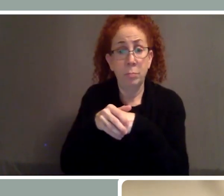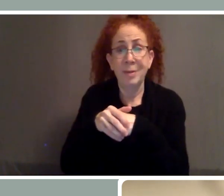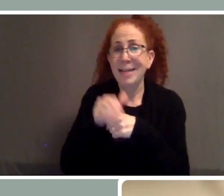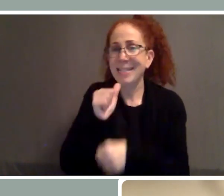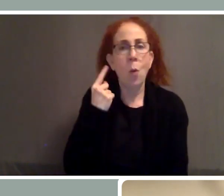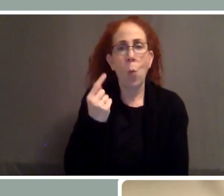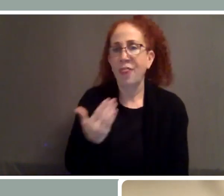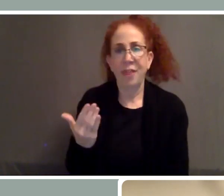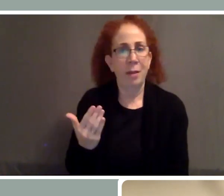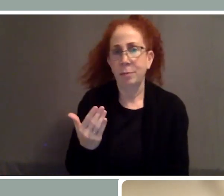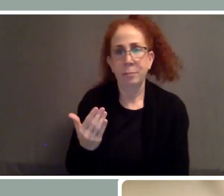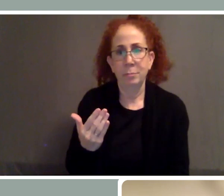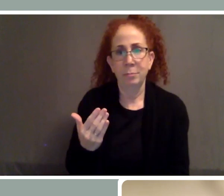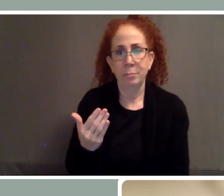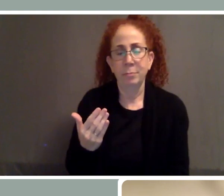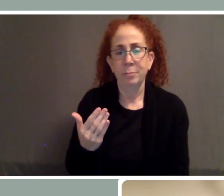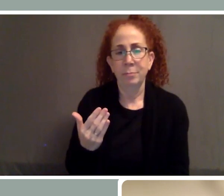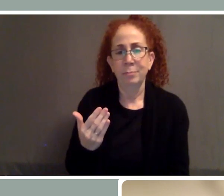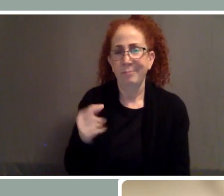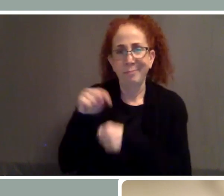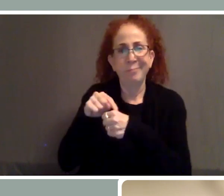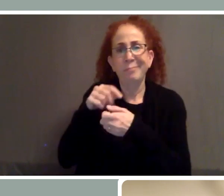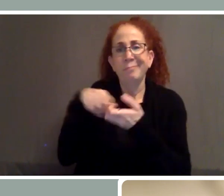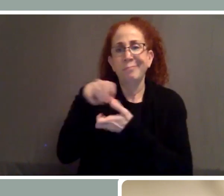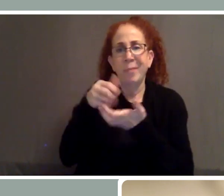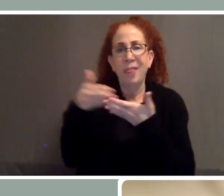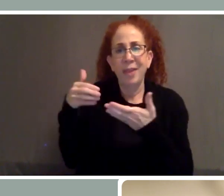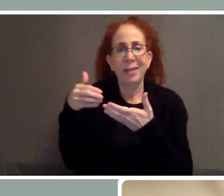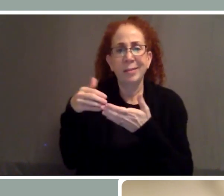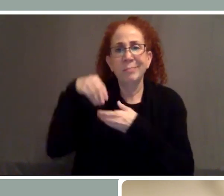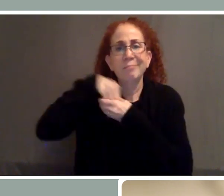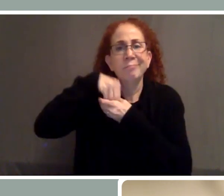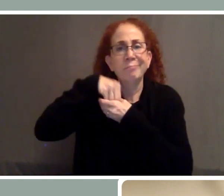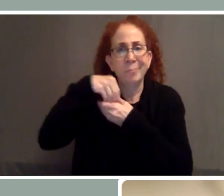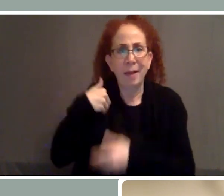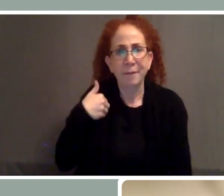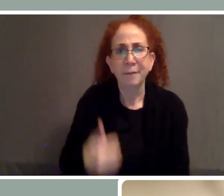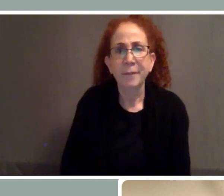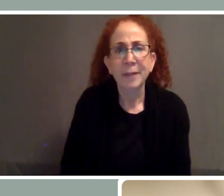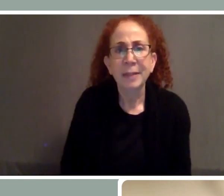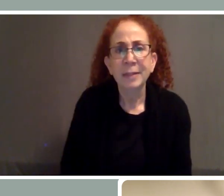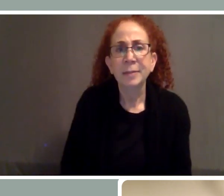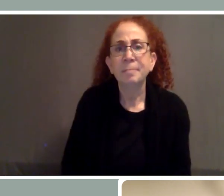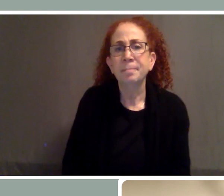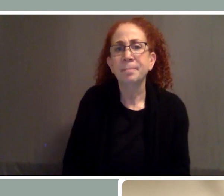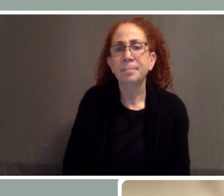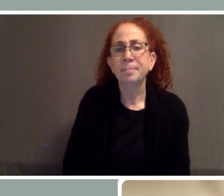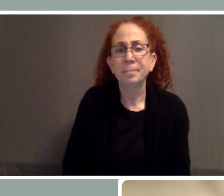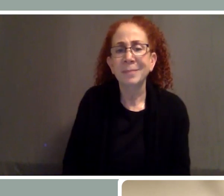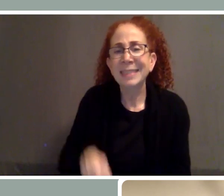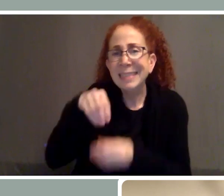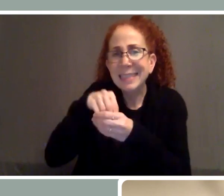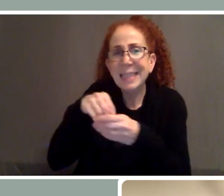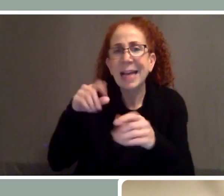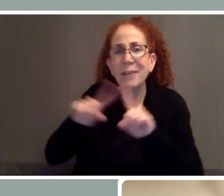not homogeneous. So they probably have different clones within them, and those different clones